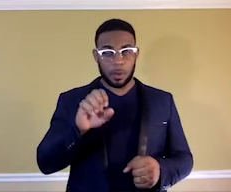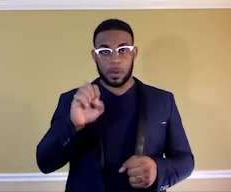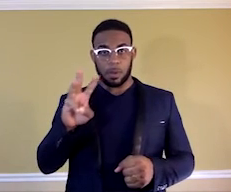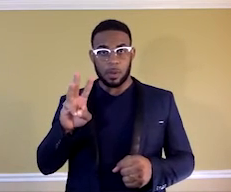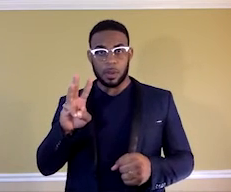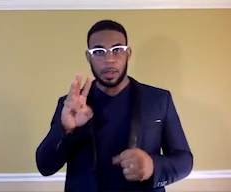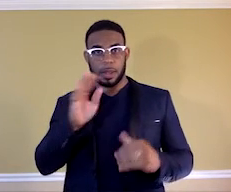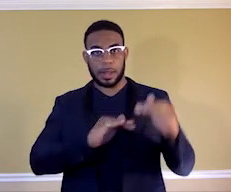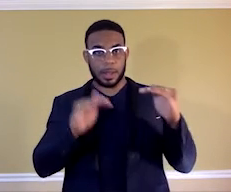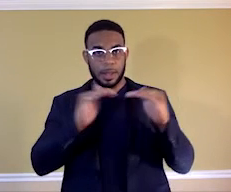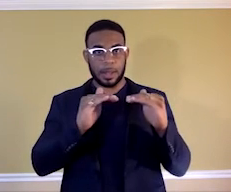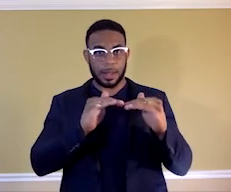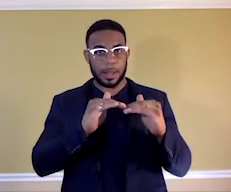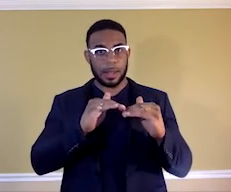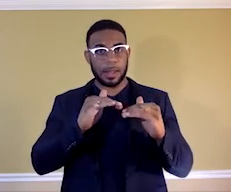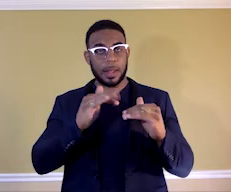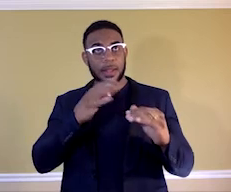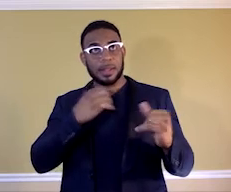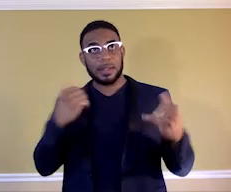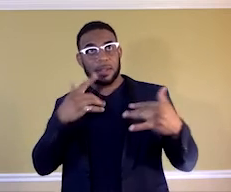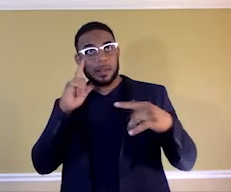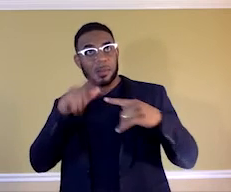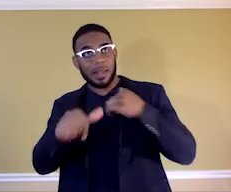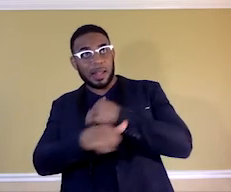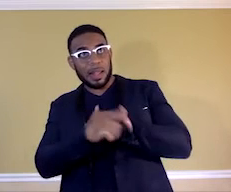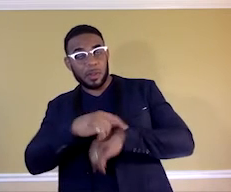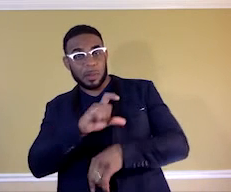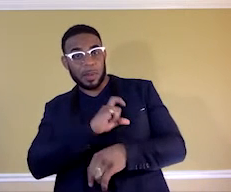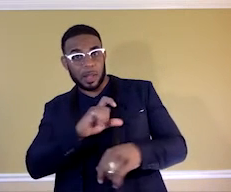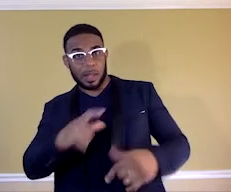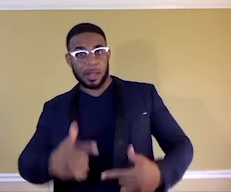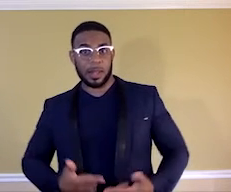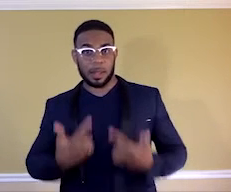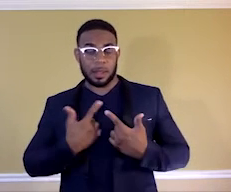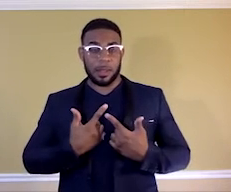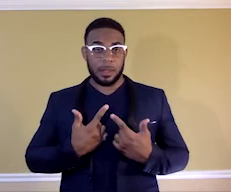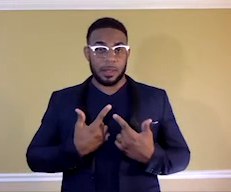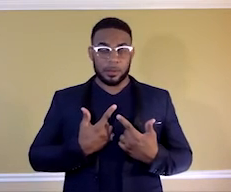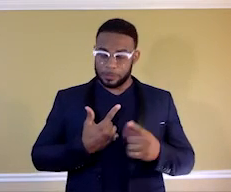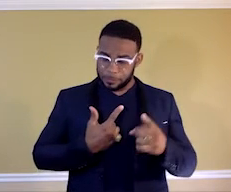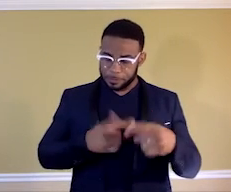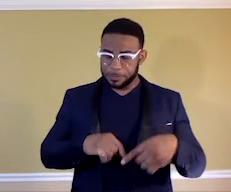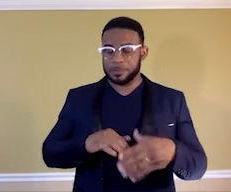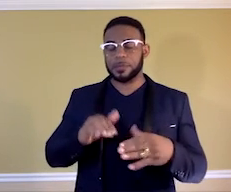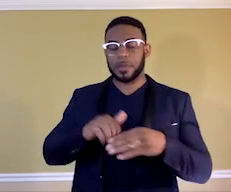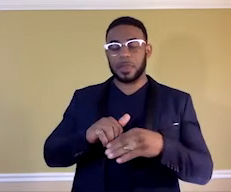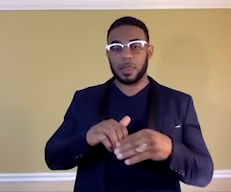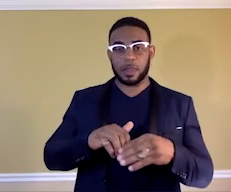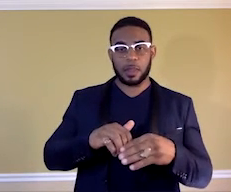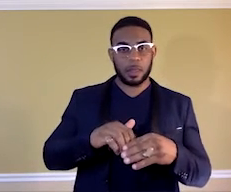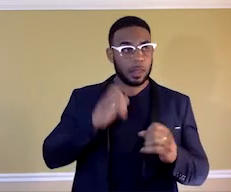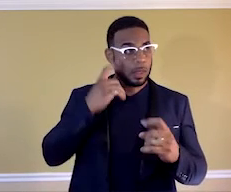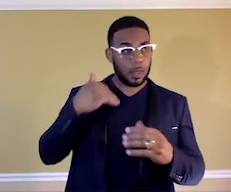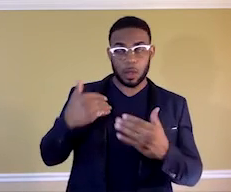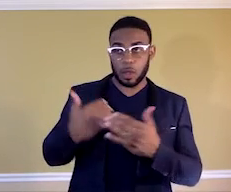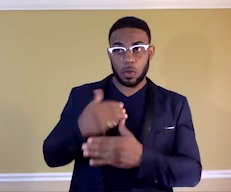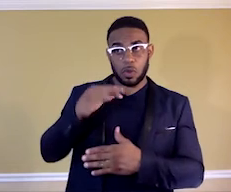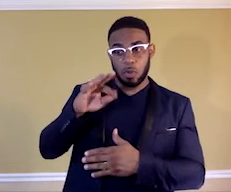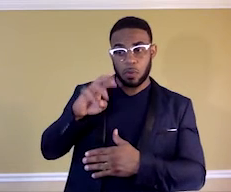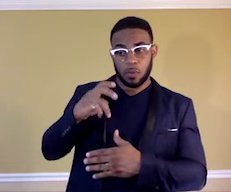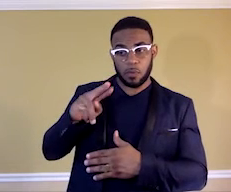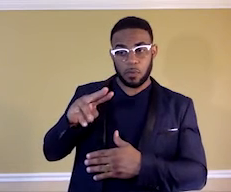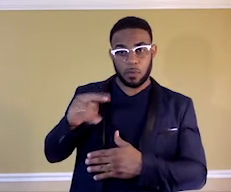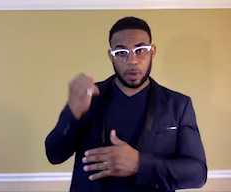the mounting fear about dangers to police officers' lives, in the wake of the Ferguson and similar